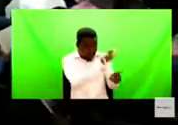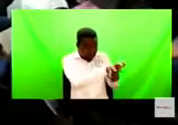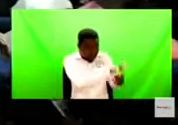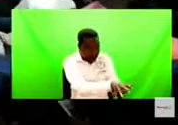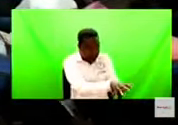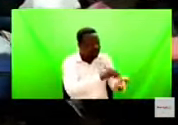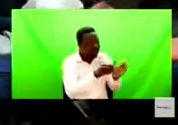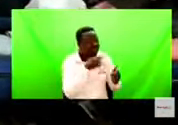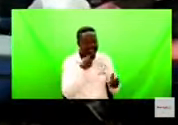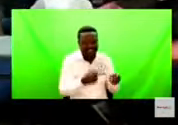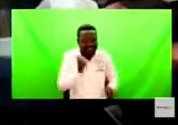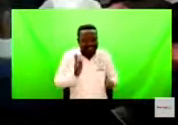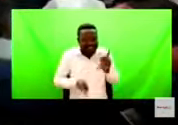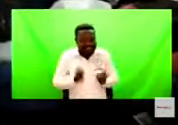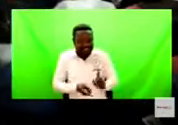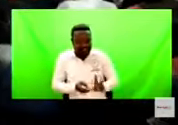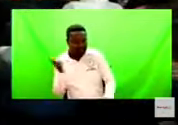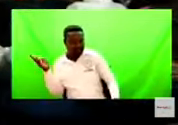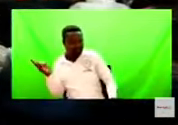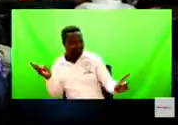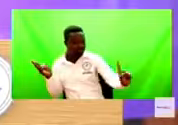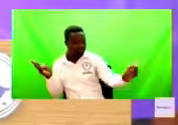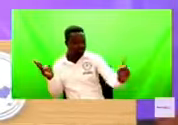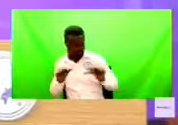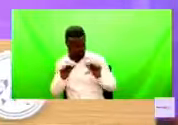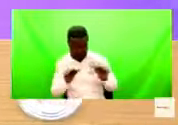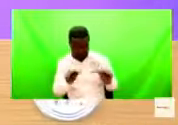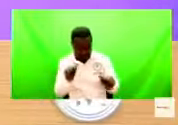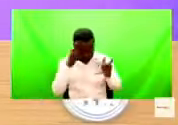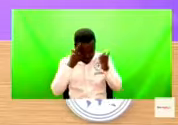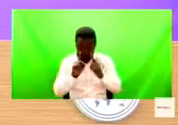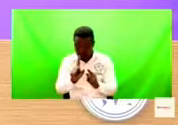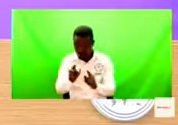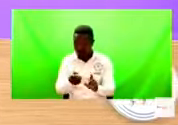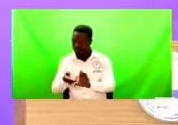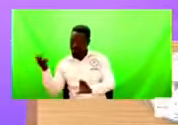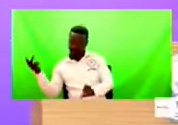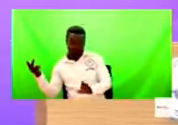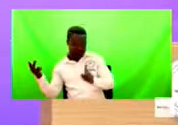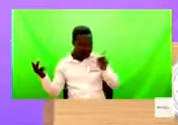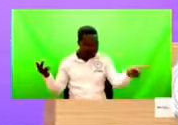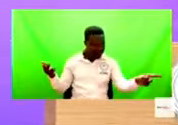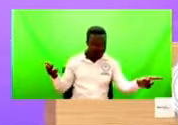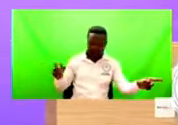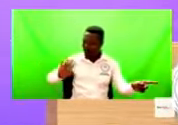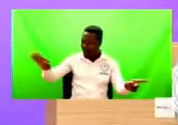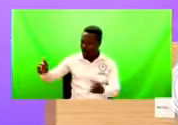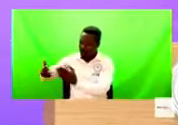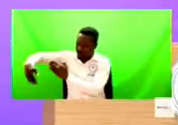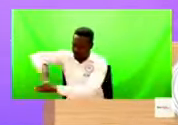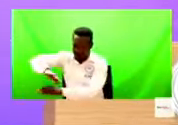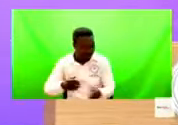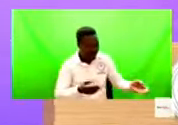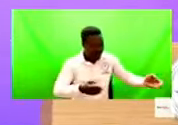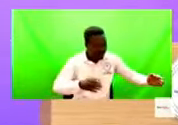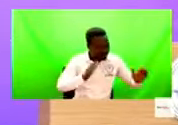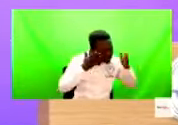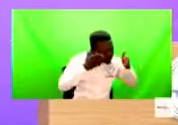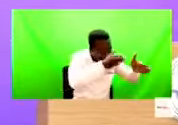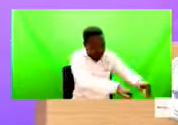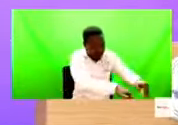don't turn your back, you don't return, because he's got your back. Your back is already covered. As soon as